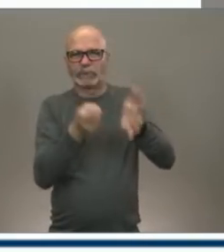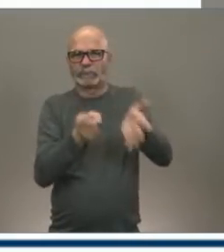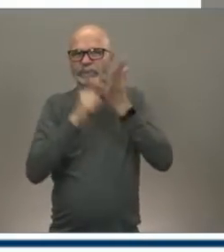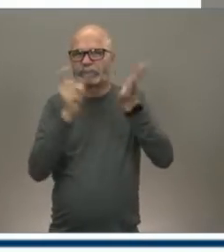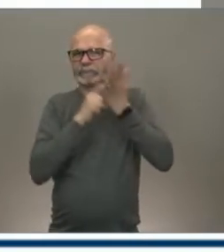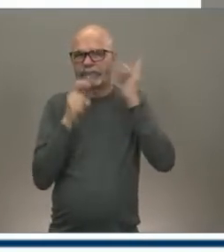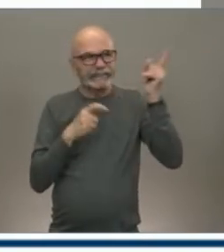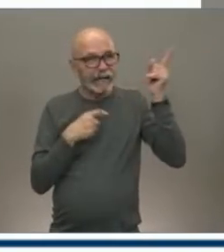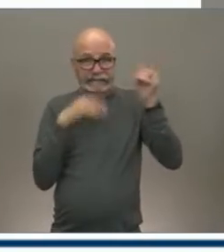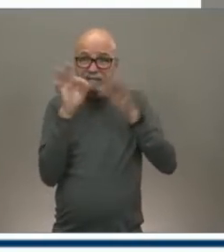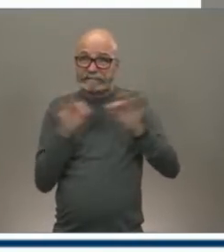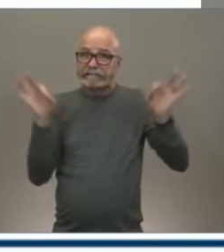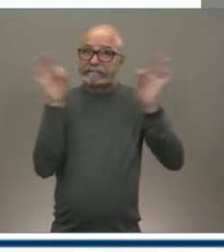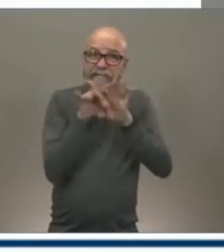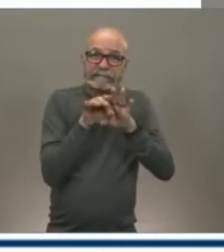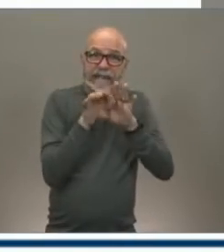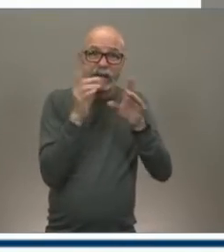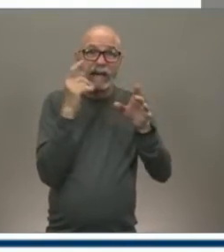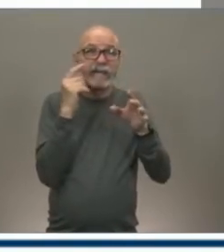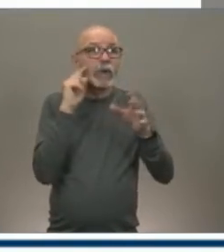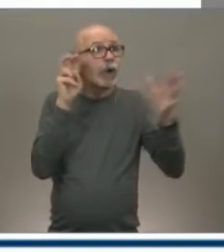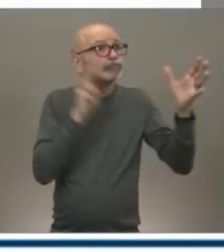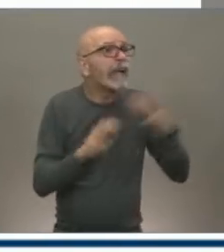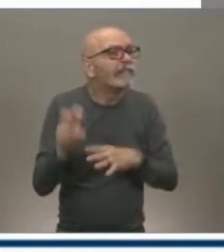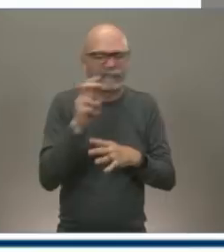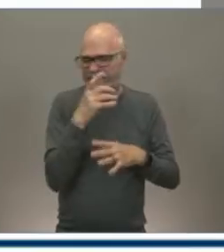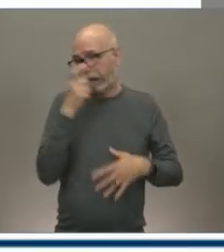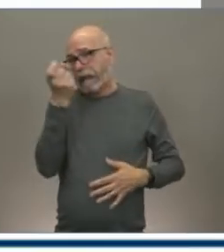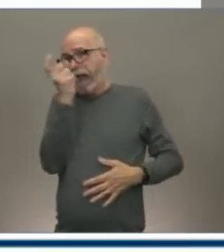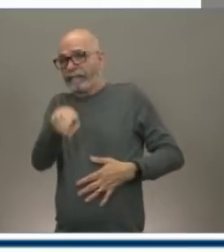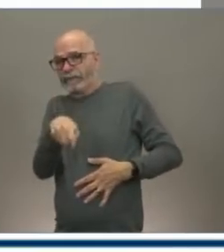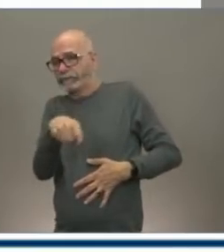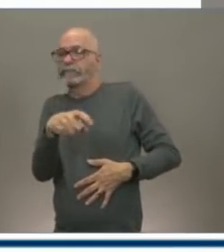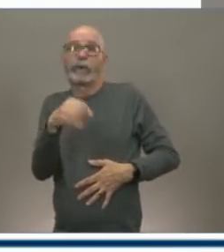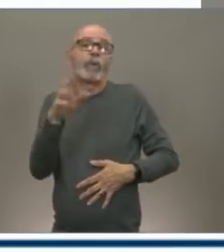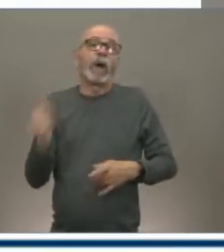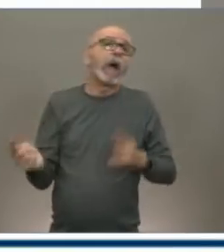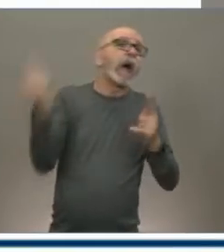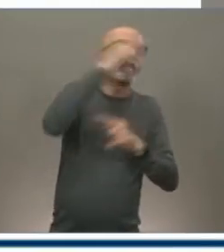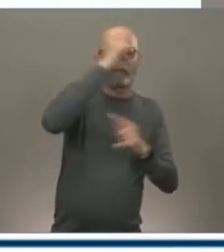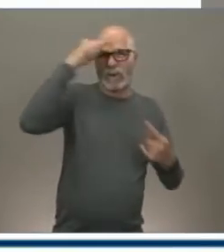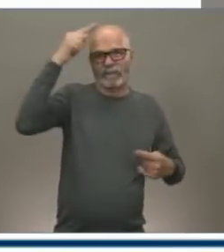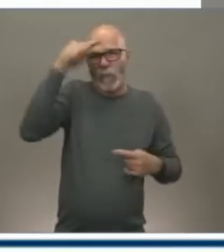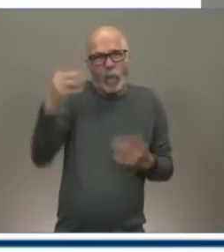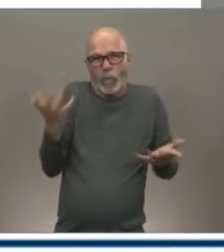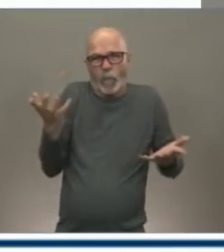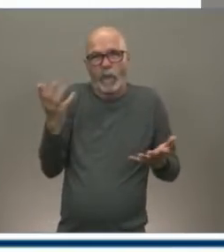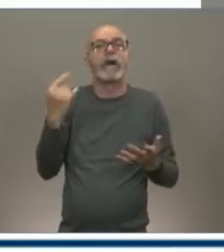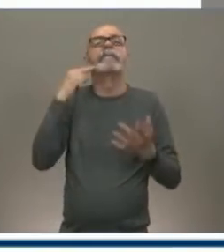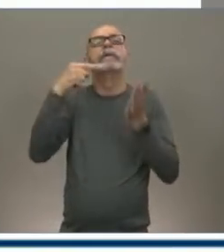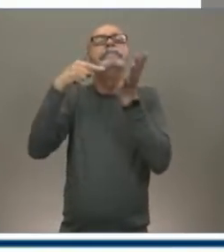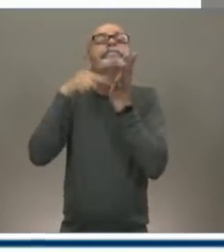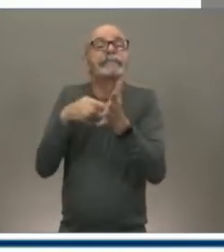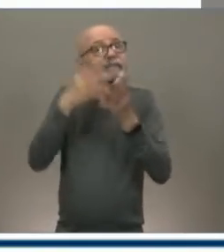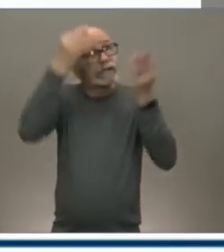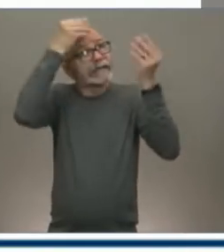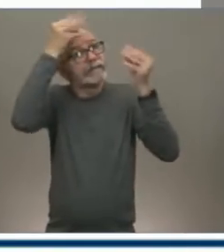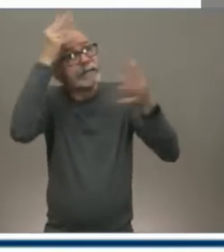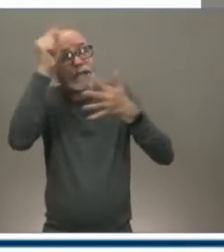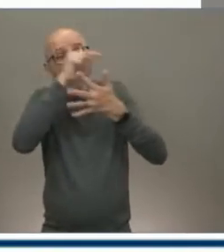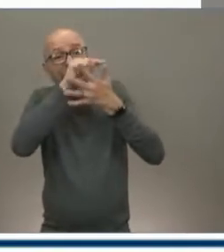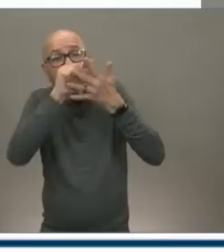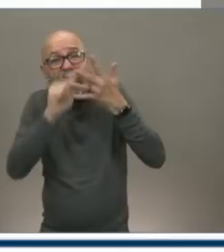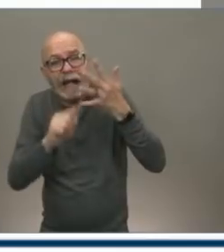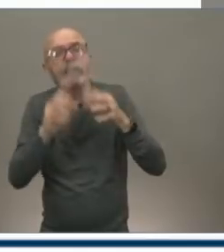travel, people coming into the province, what the protocols they have to follow if they're coming in over the holidays, and on our